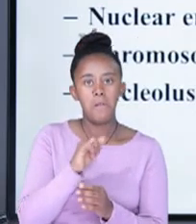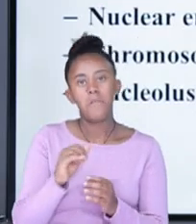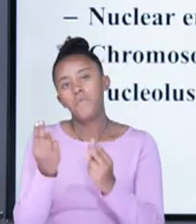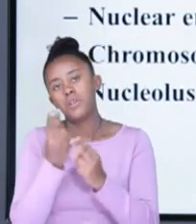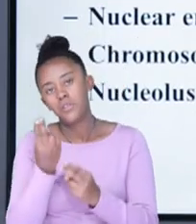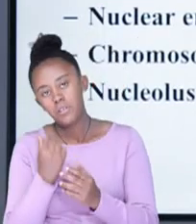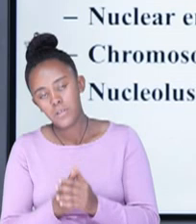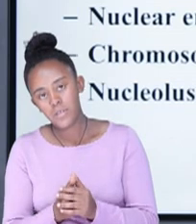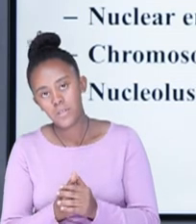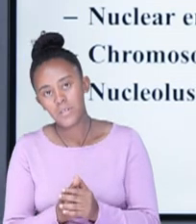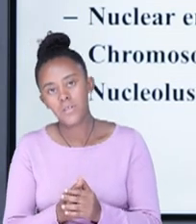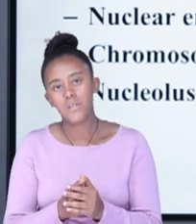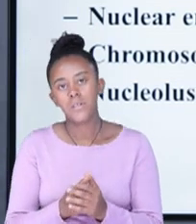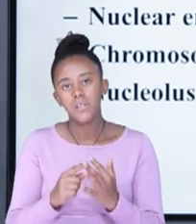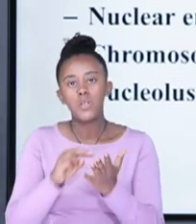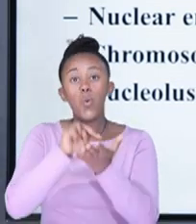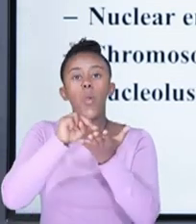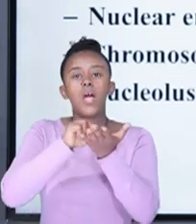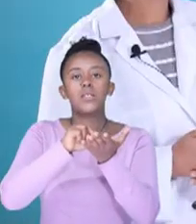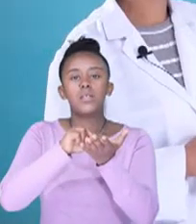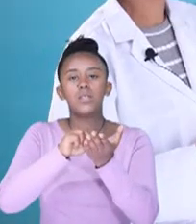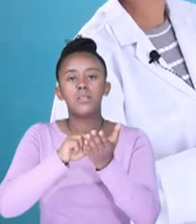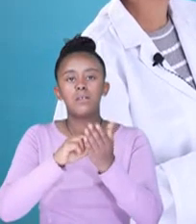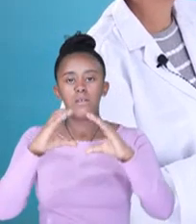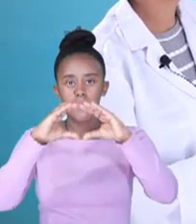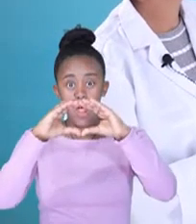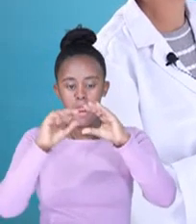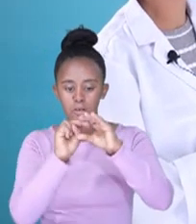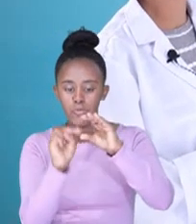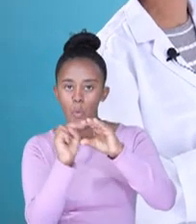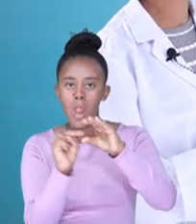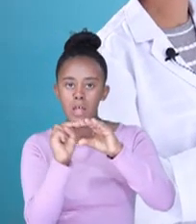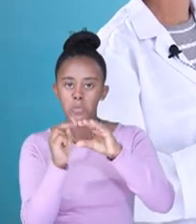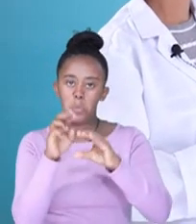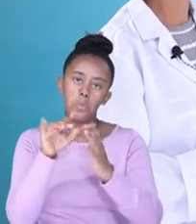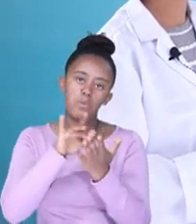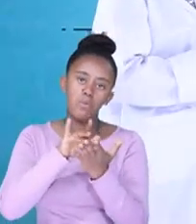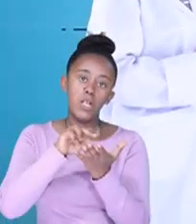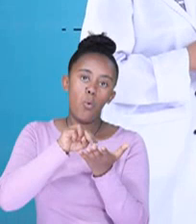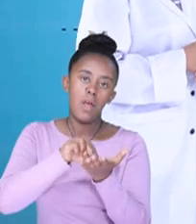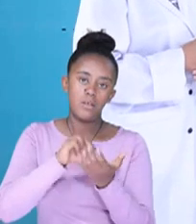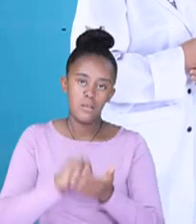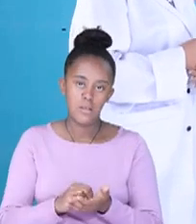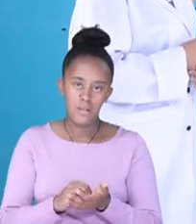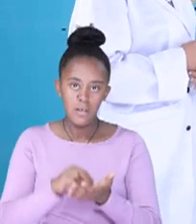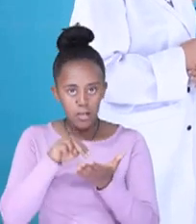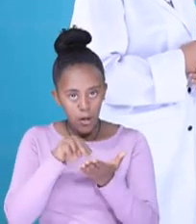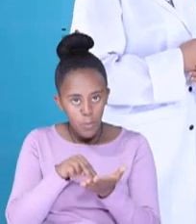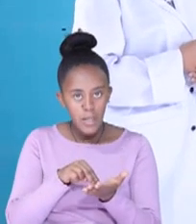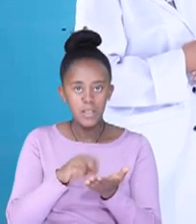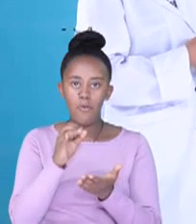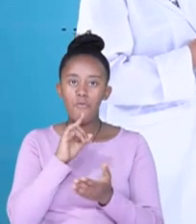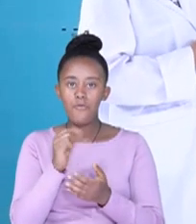function. Let's start from nucleus. Let's start our study from nucleus. The nucleus of a